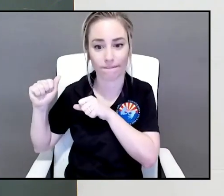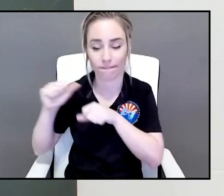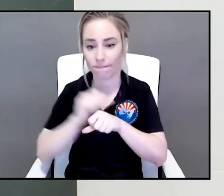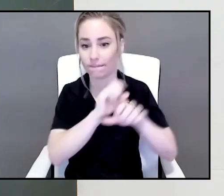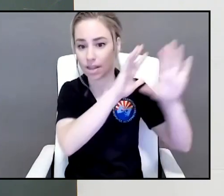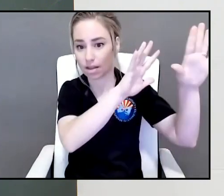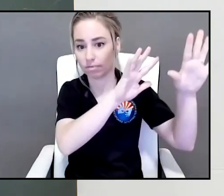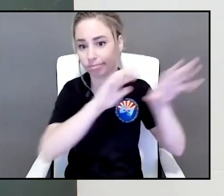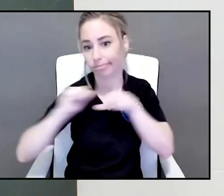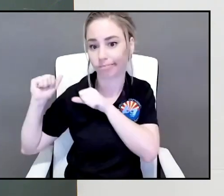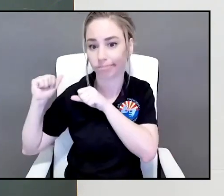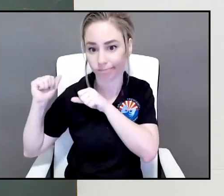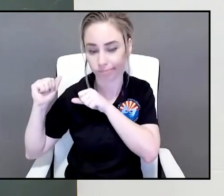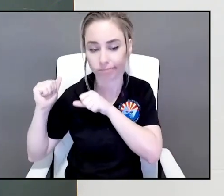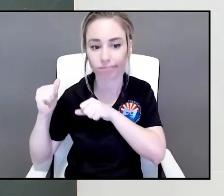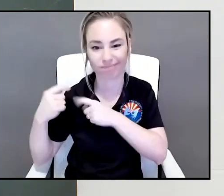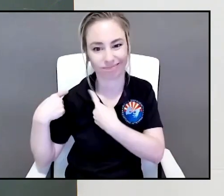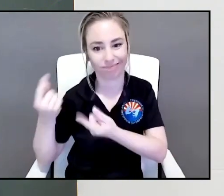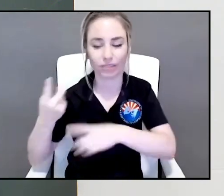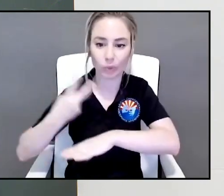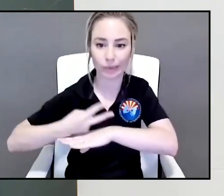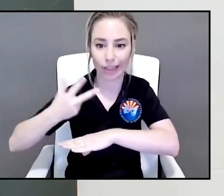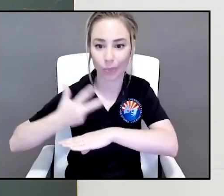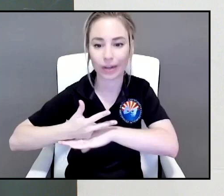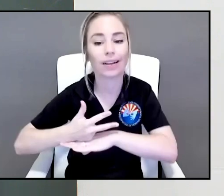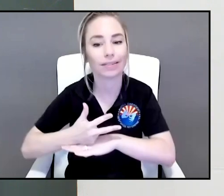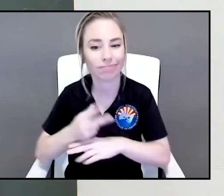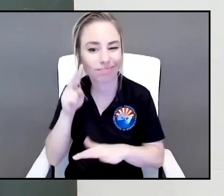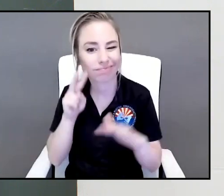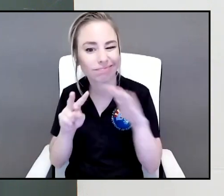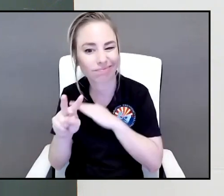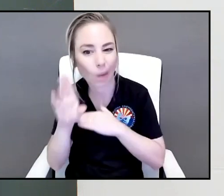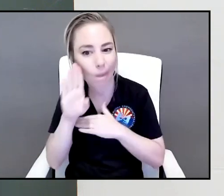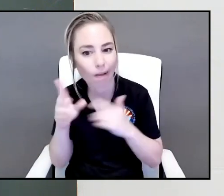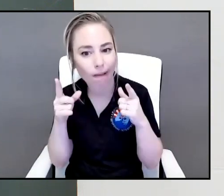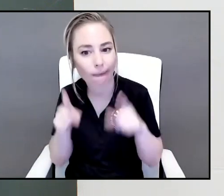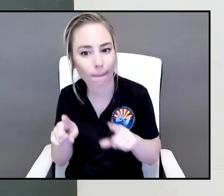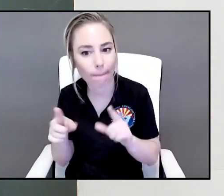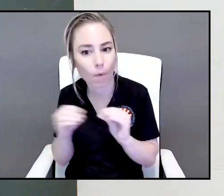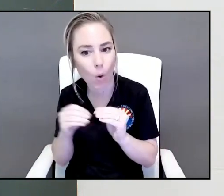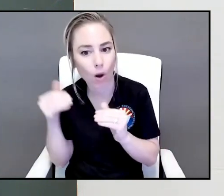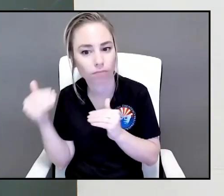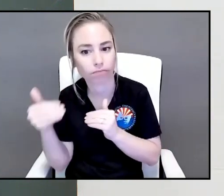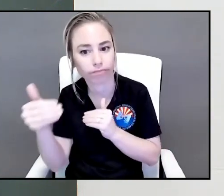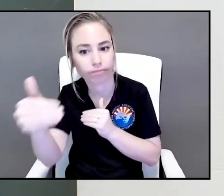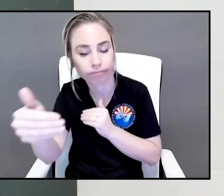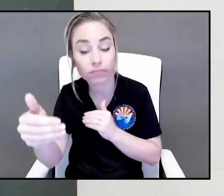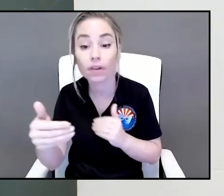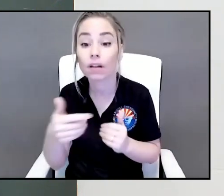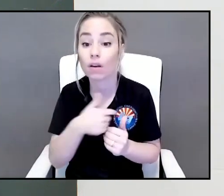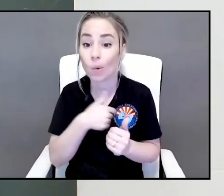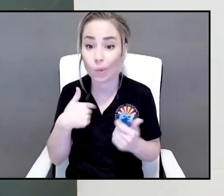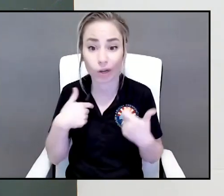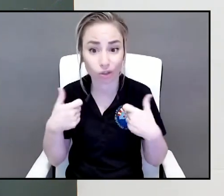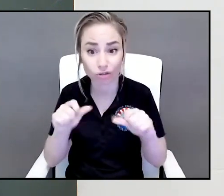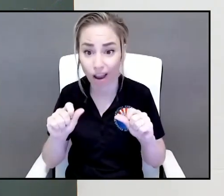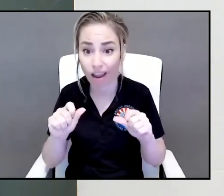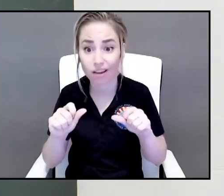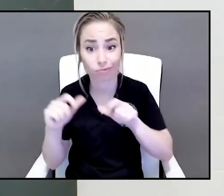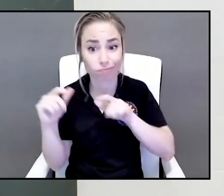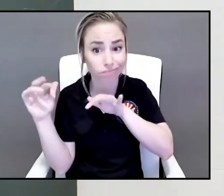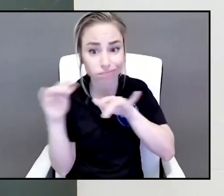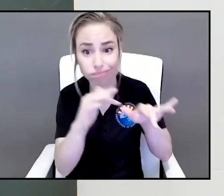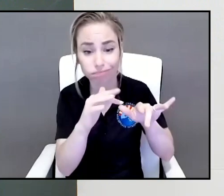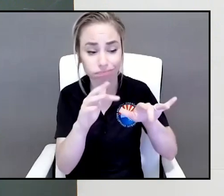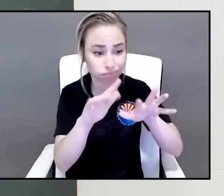days, and we'll probably see that in the future. So try to get up in there where the folks are working, get some work done,